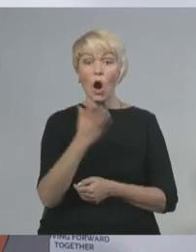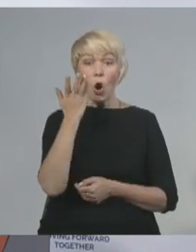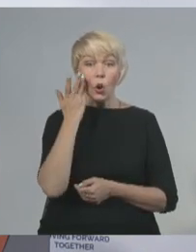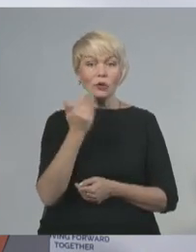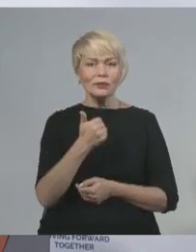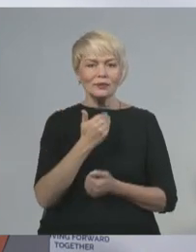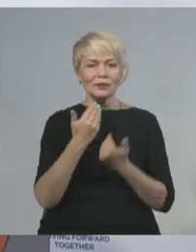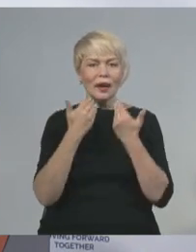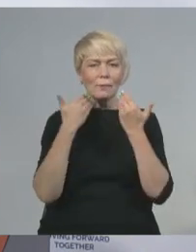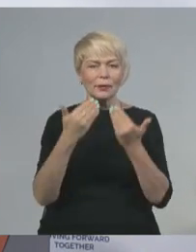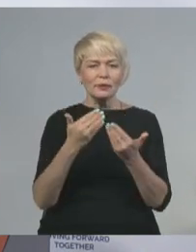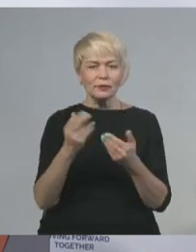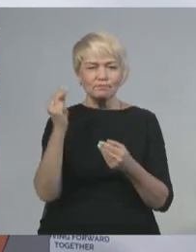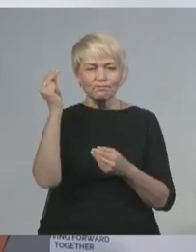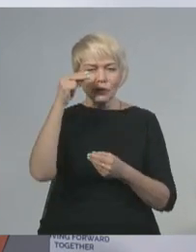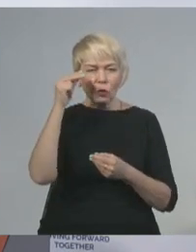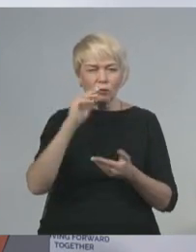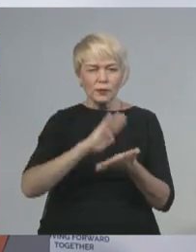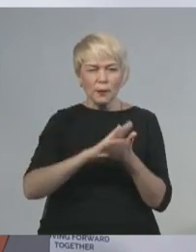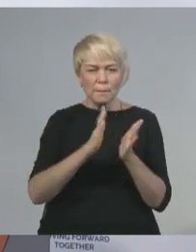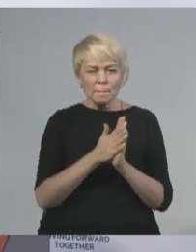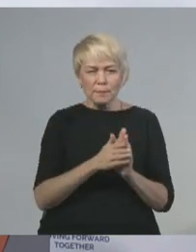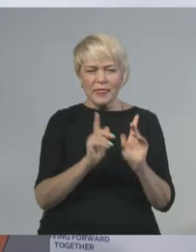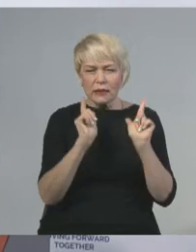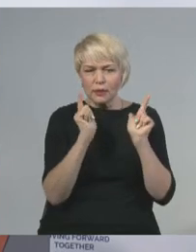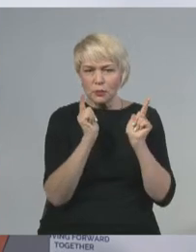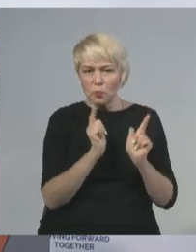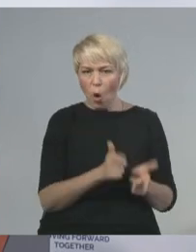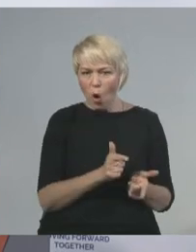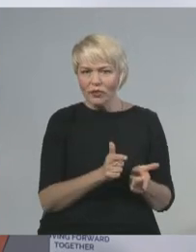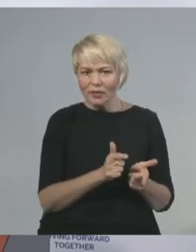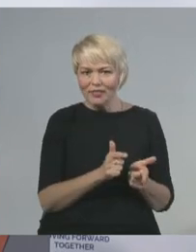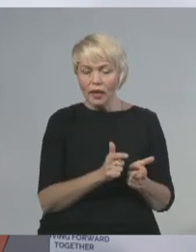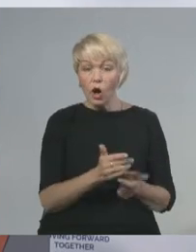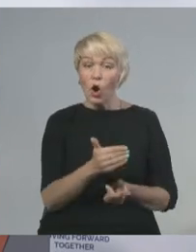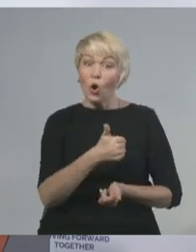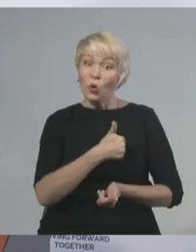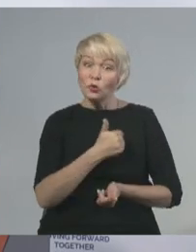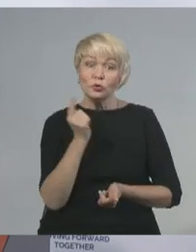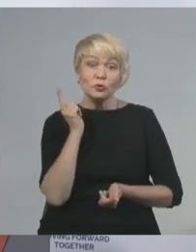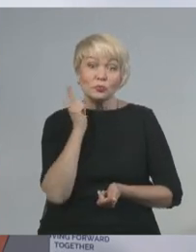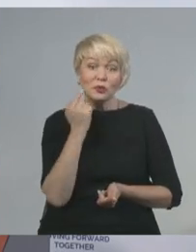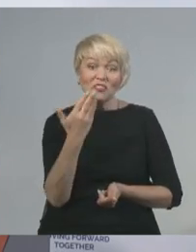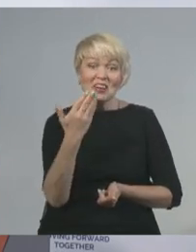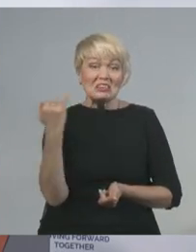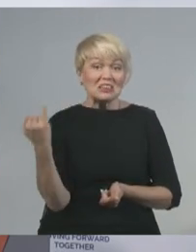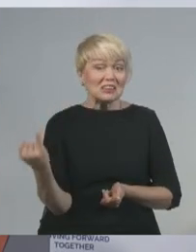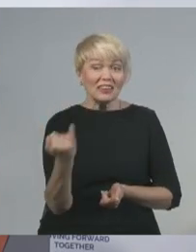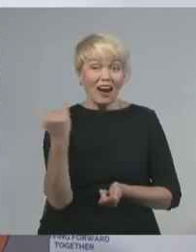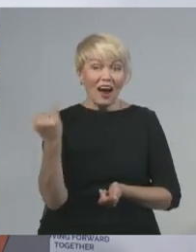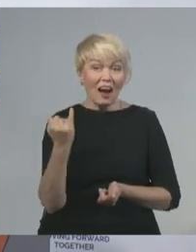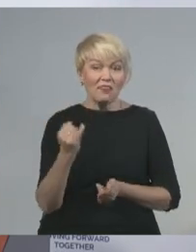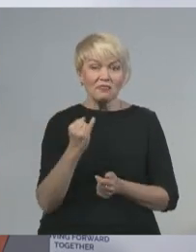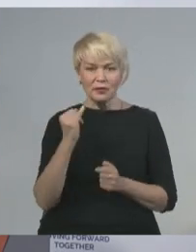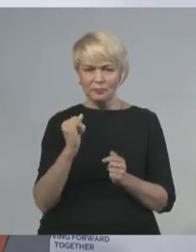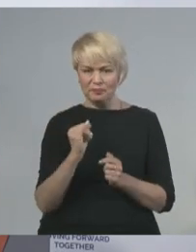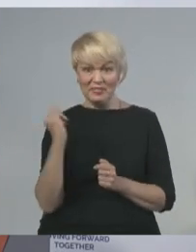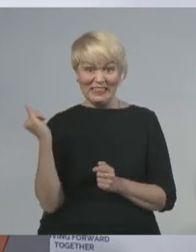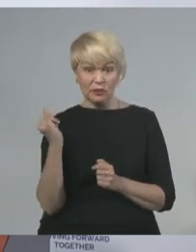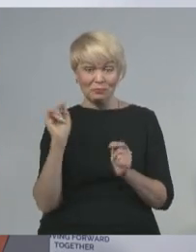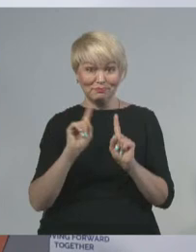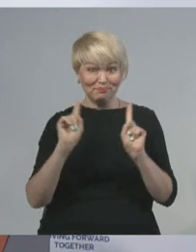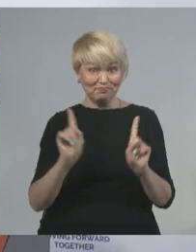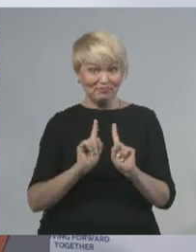theories can you mention something interesting something unusual maybe in your countries that